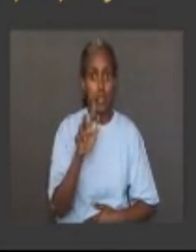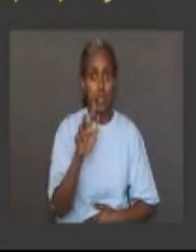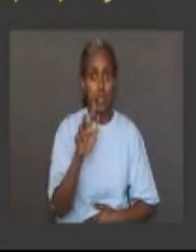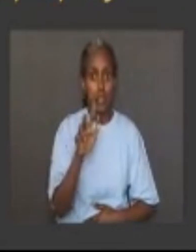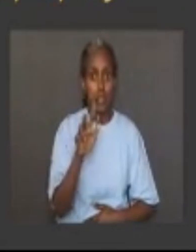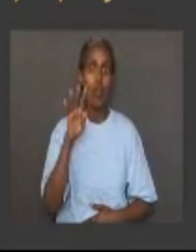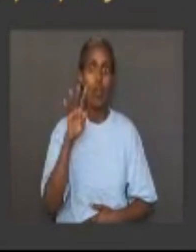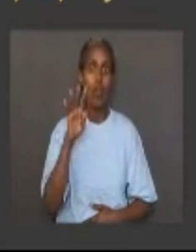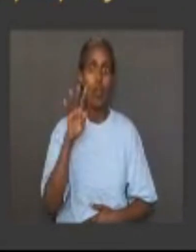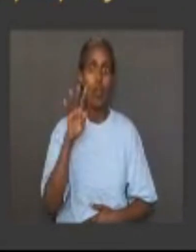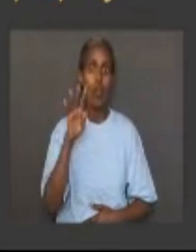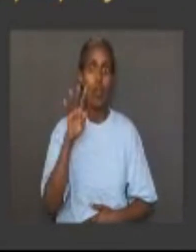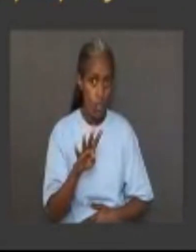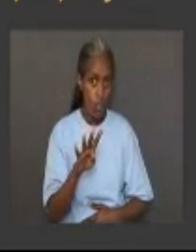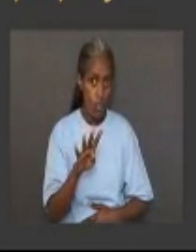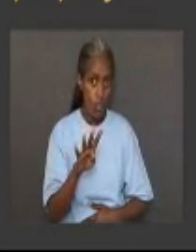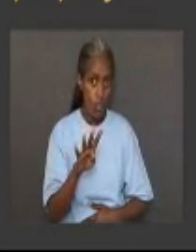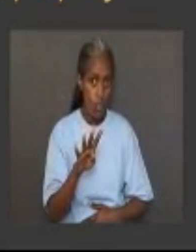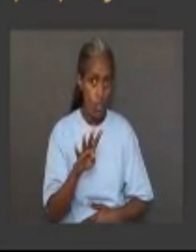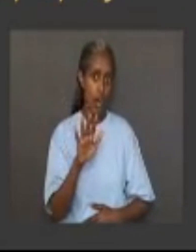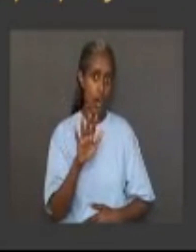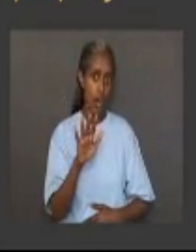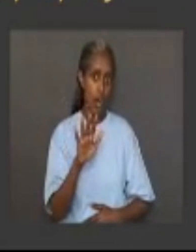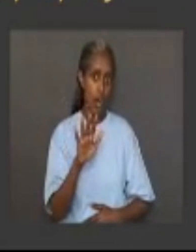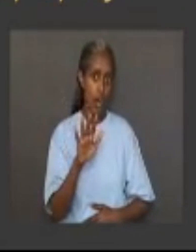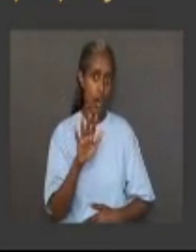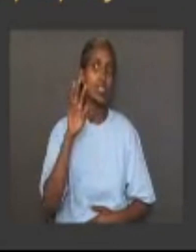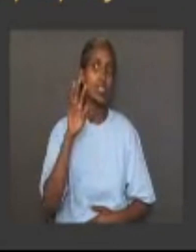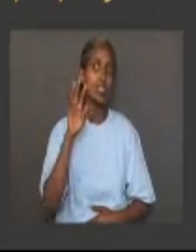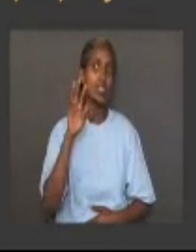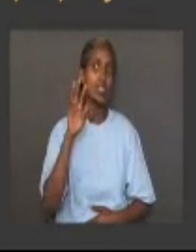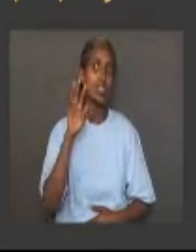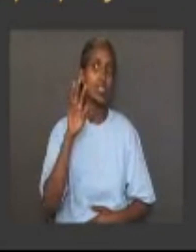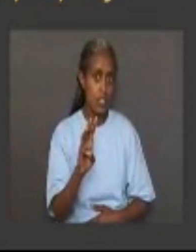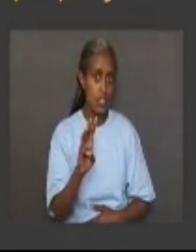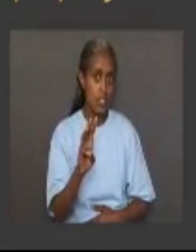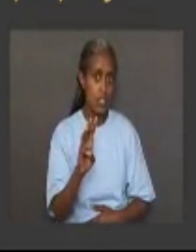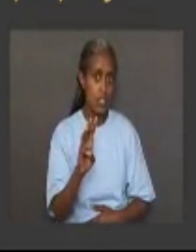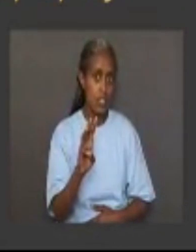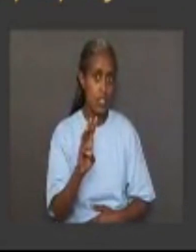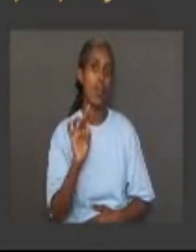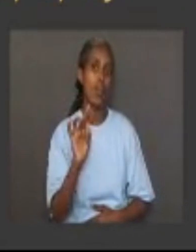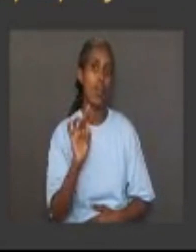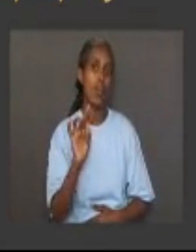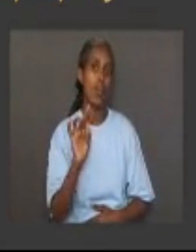4, 5, 6, 8.